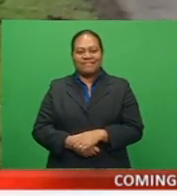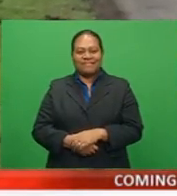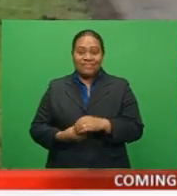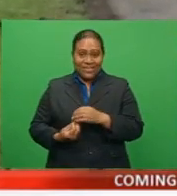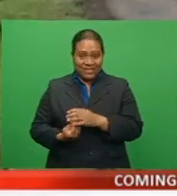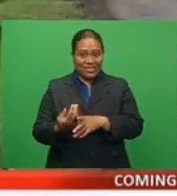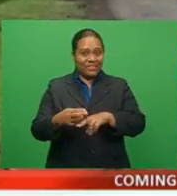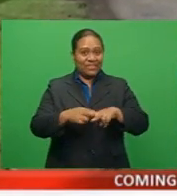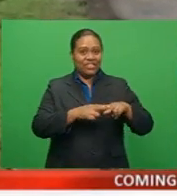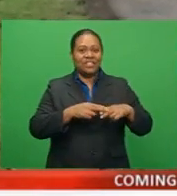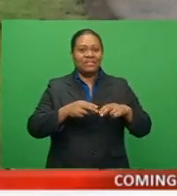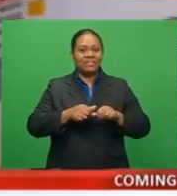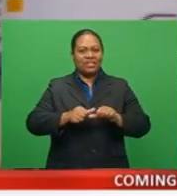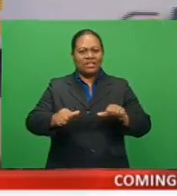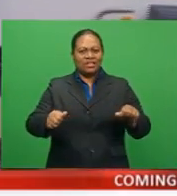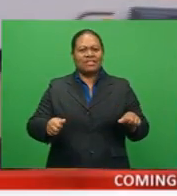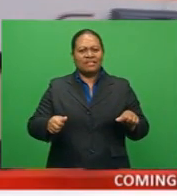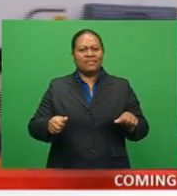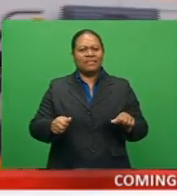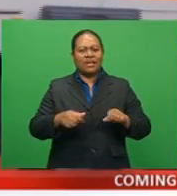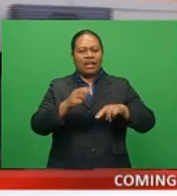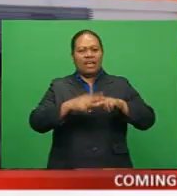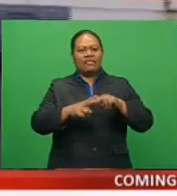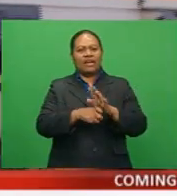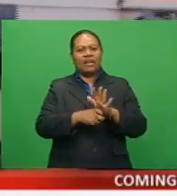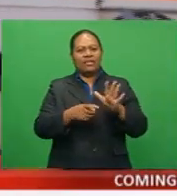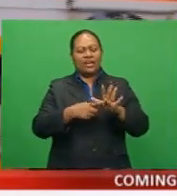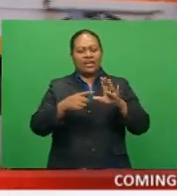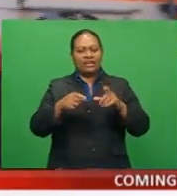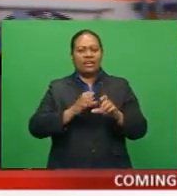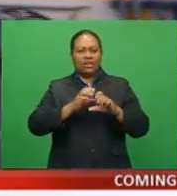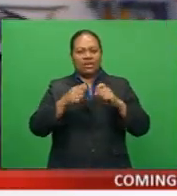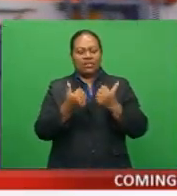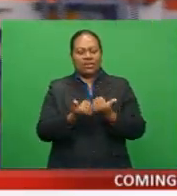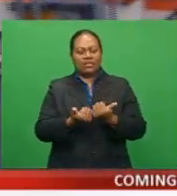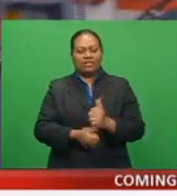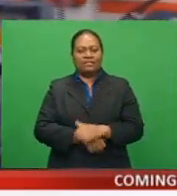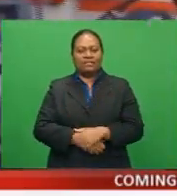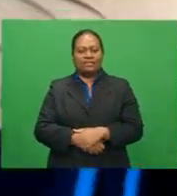And in growing Fiji, FRA contractors undertake new projects. Stay with us.